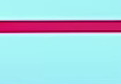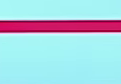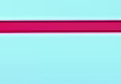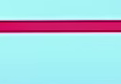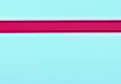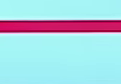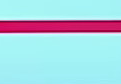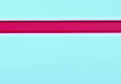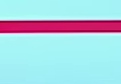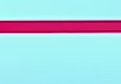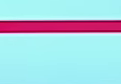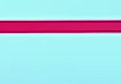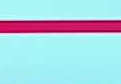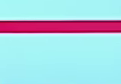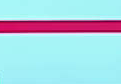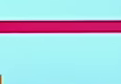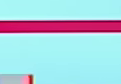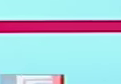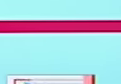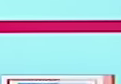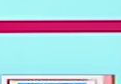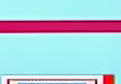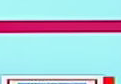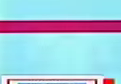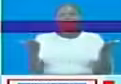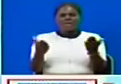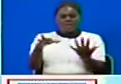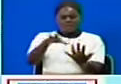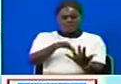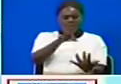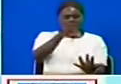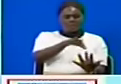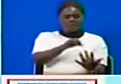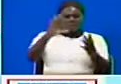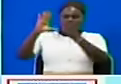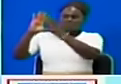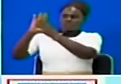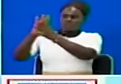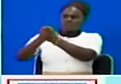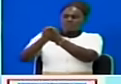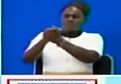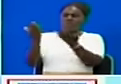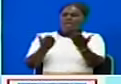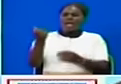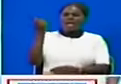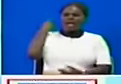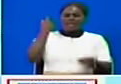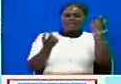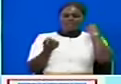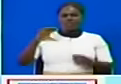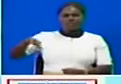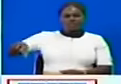Welcome back. Thank you for staying with KTN Prime. Let's focus on the party primaries and the Jubilee nominations in Kericho County, yielding